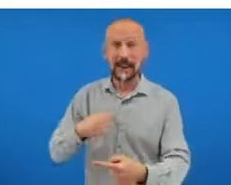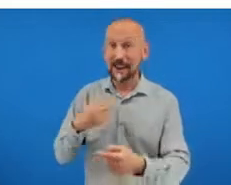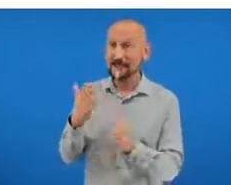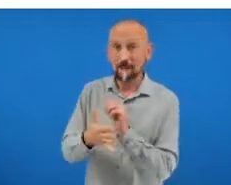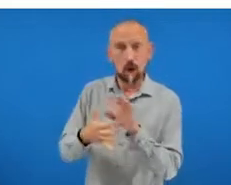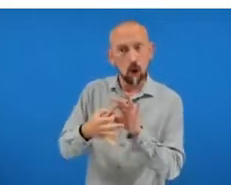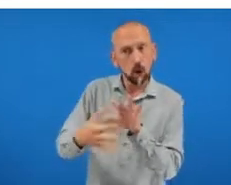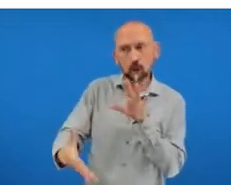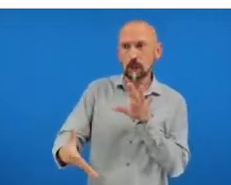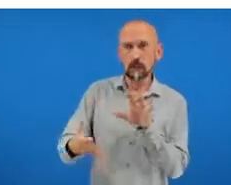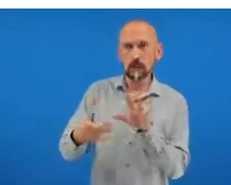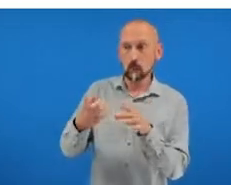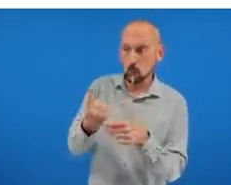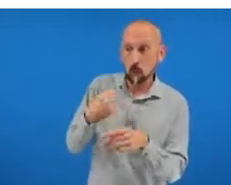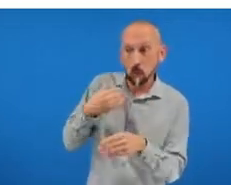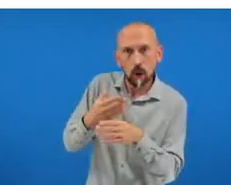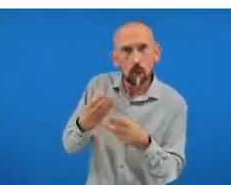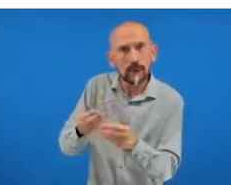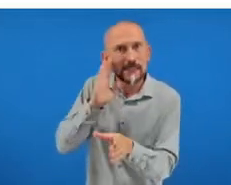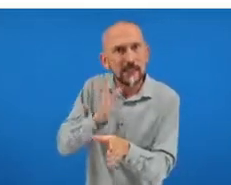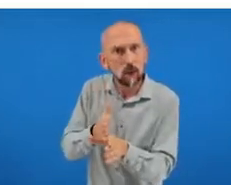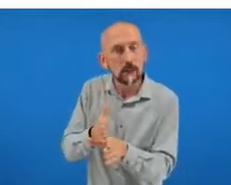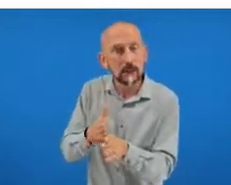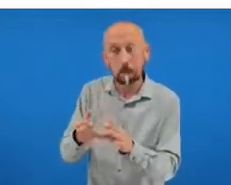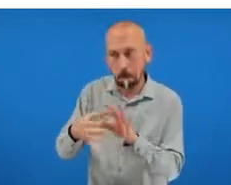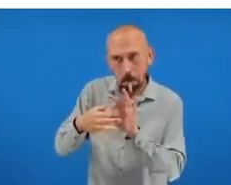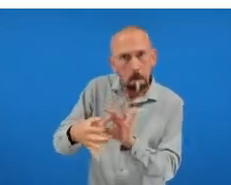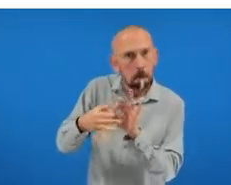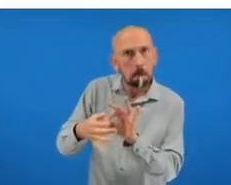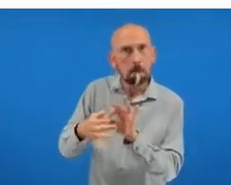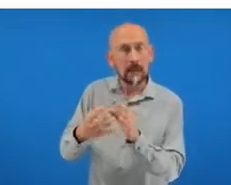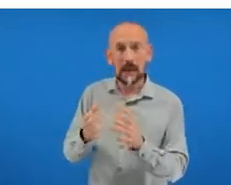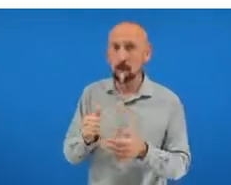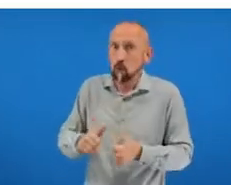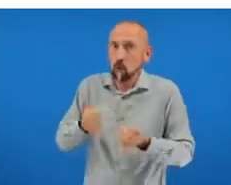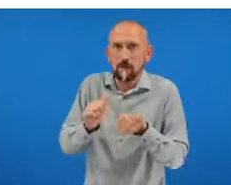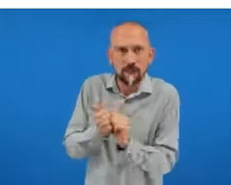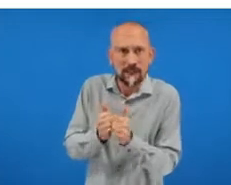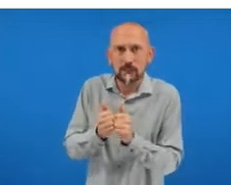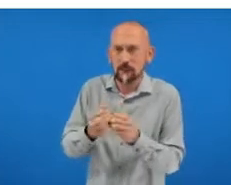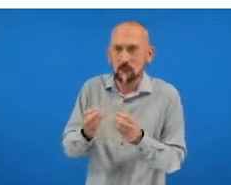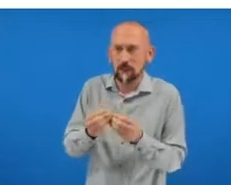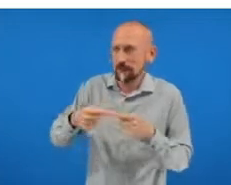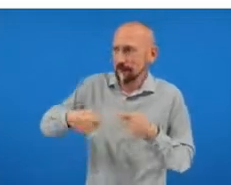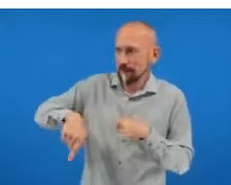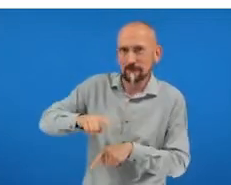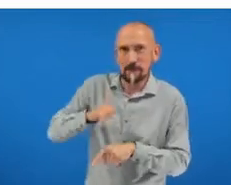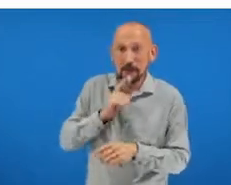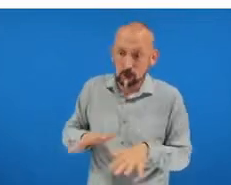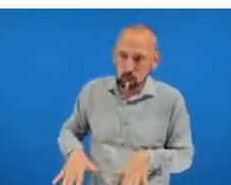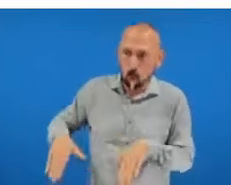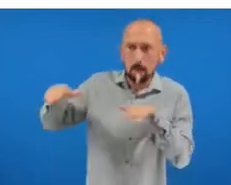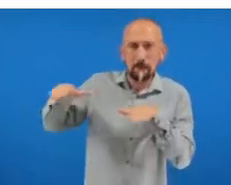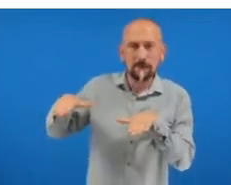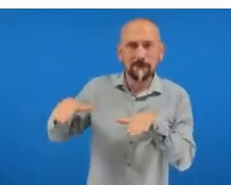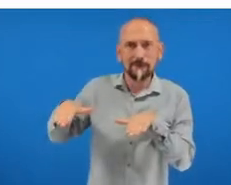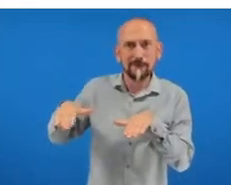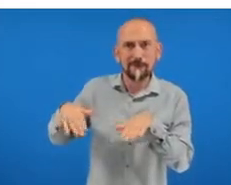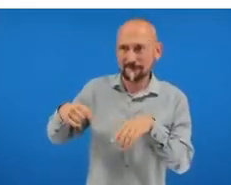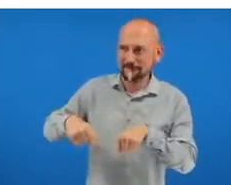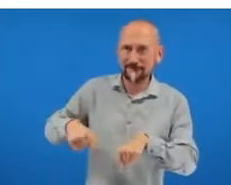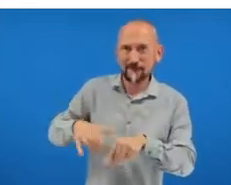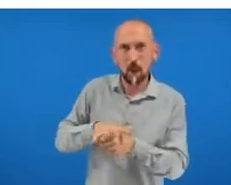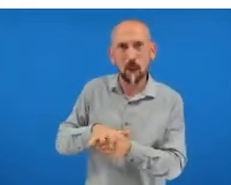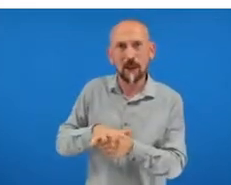also actually still have very good friendships with people I grew up with locally as well. And I think all of that grounds me, and